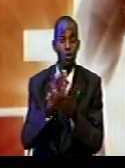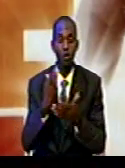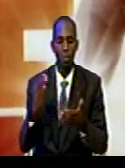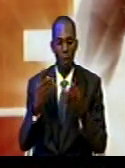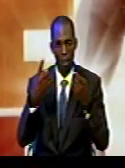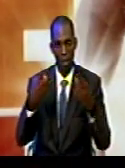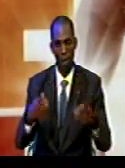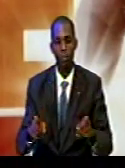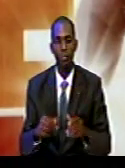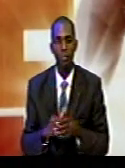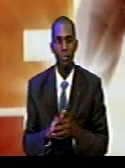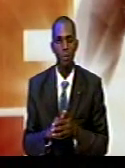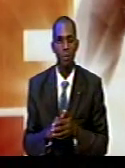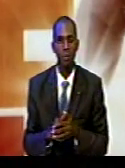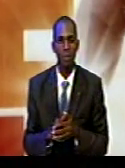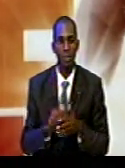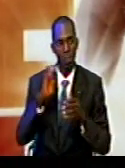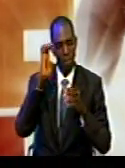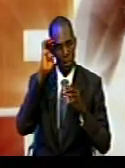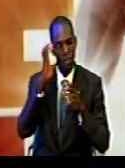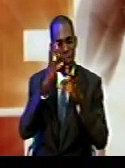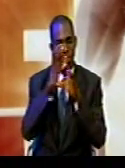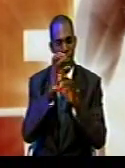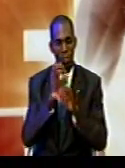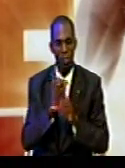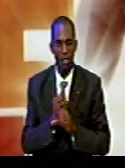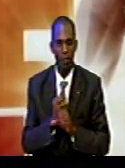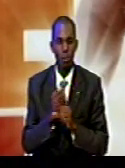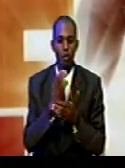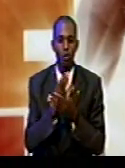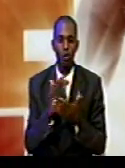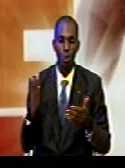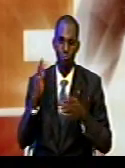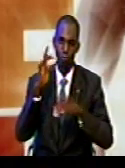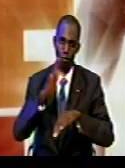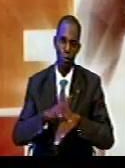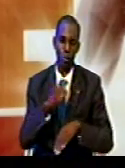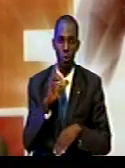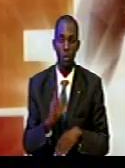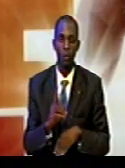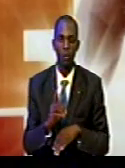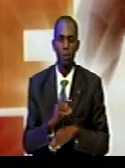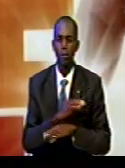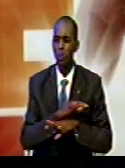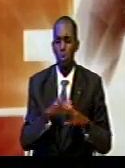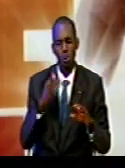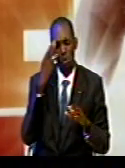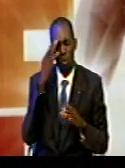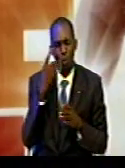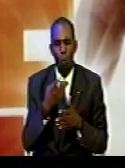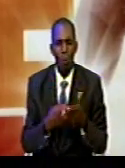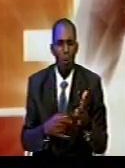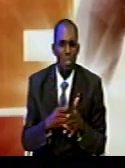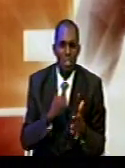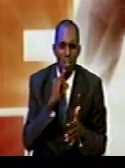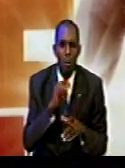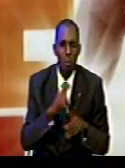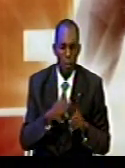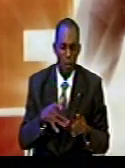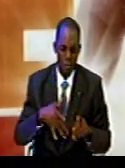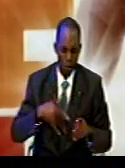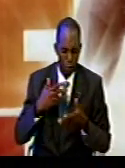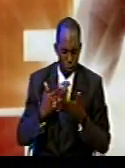prayed that night, something happened. I received some